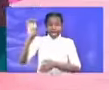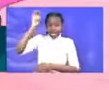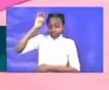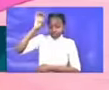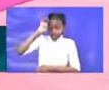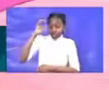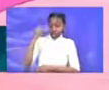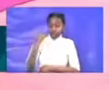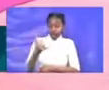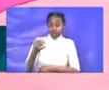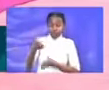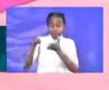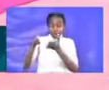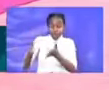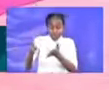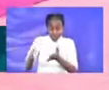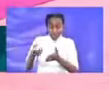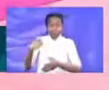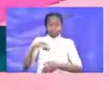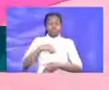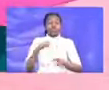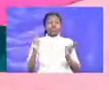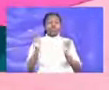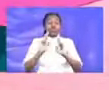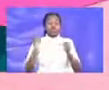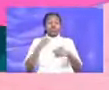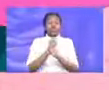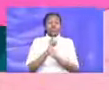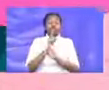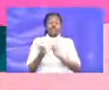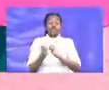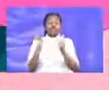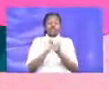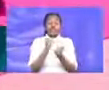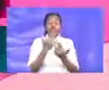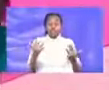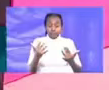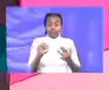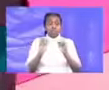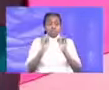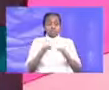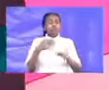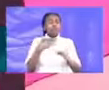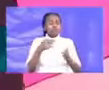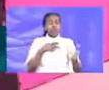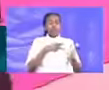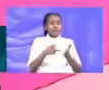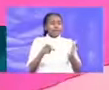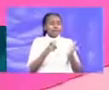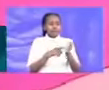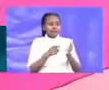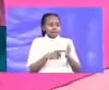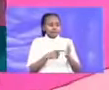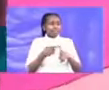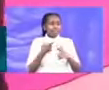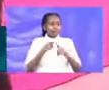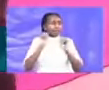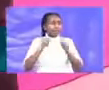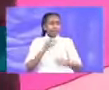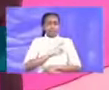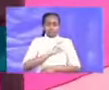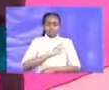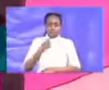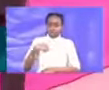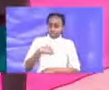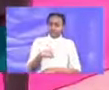going to change dynamics, which means as you buy rice, we start to look at what are we going to affect, because what we have as believers are